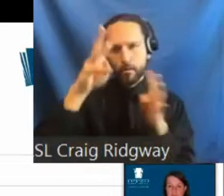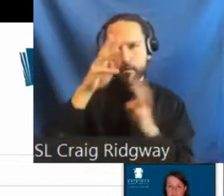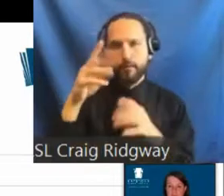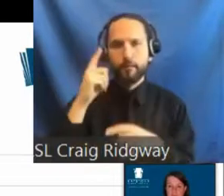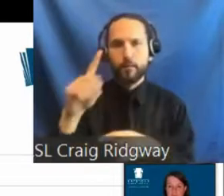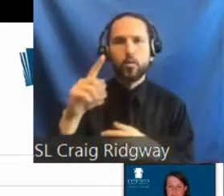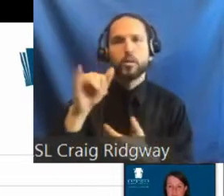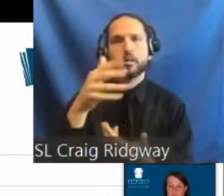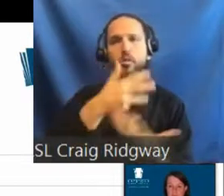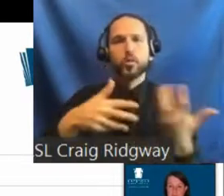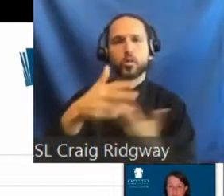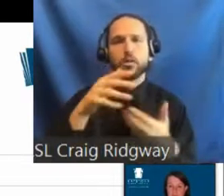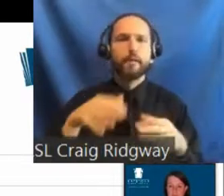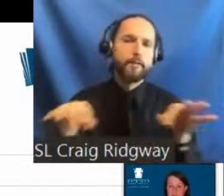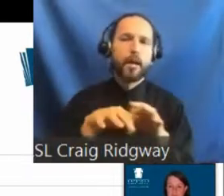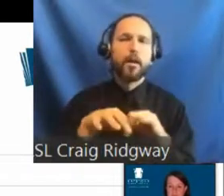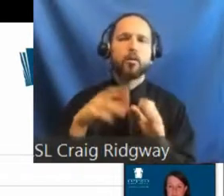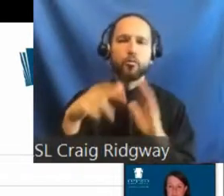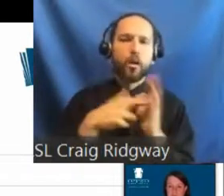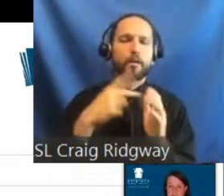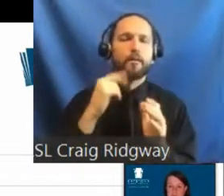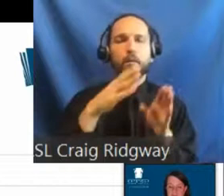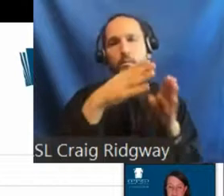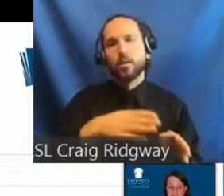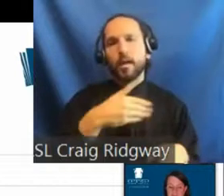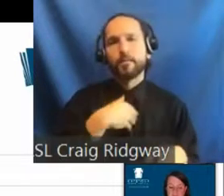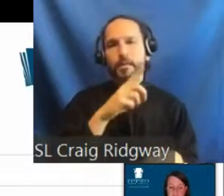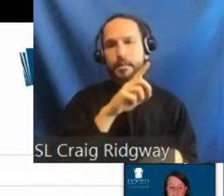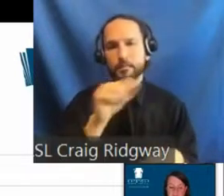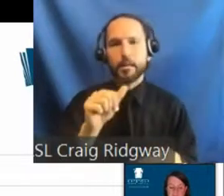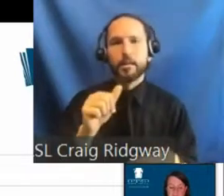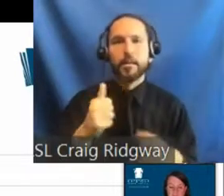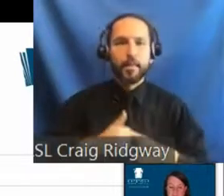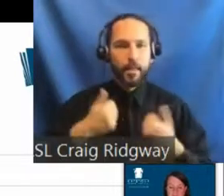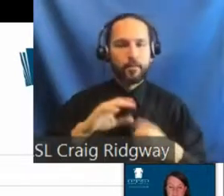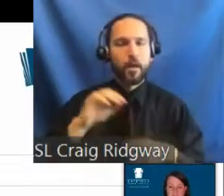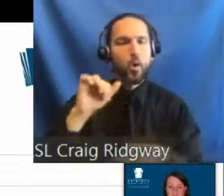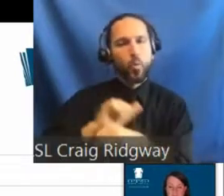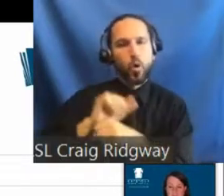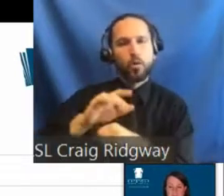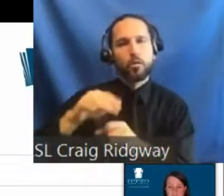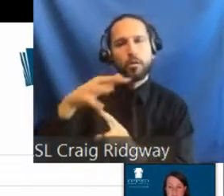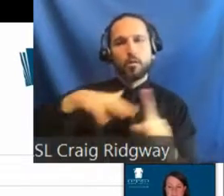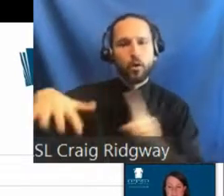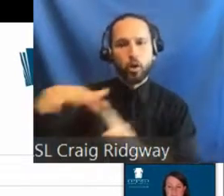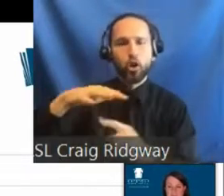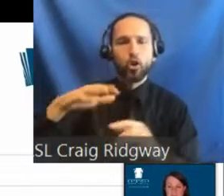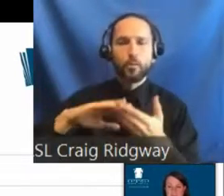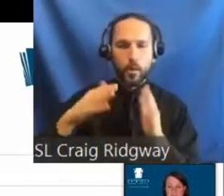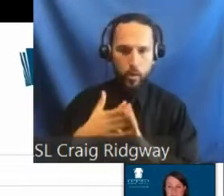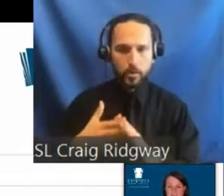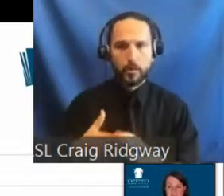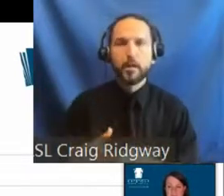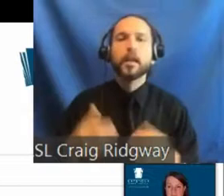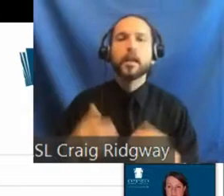socially valued roles for individuals with disabilities as they live and work in their communities. Now and